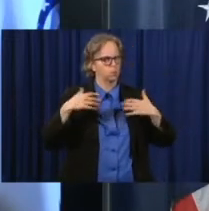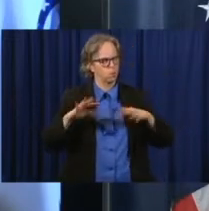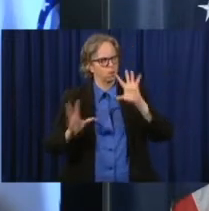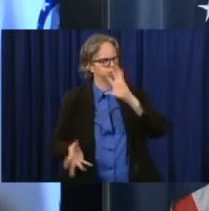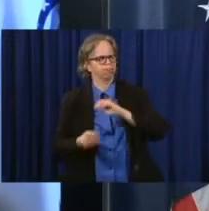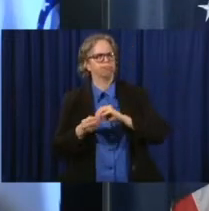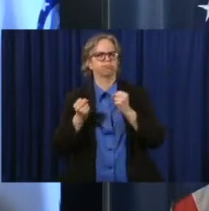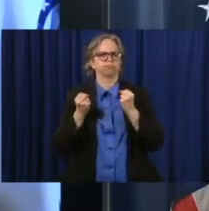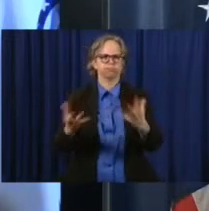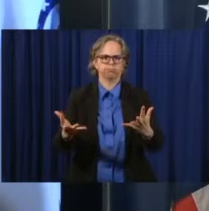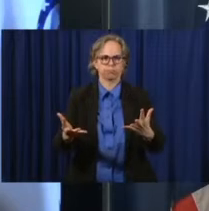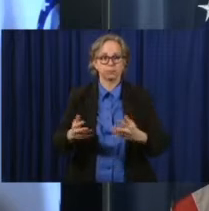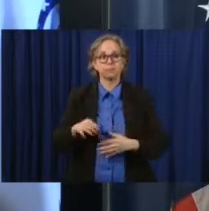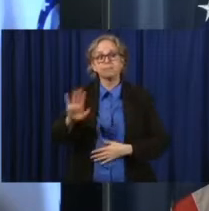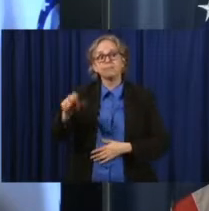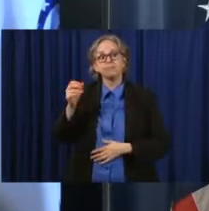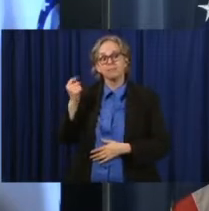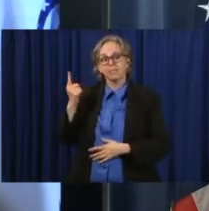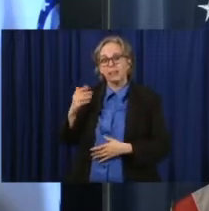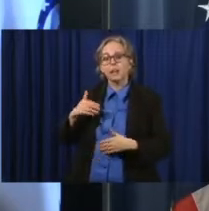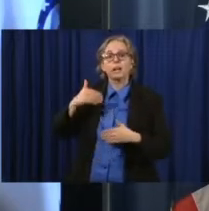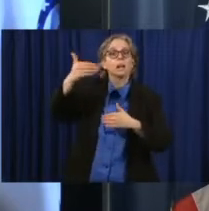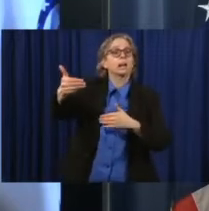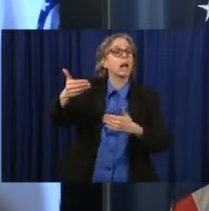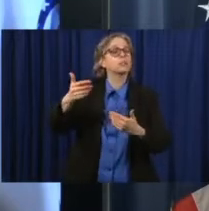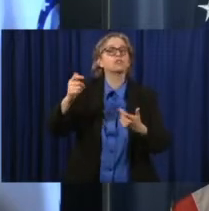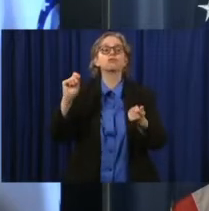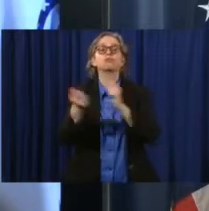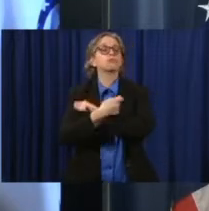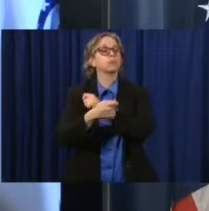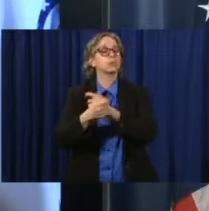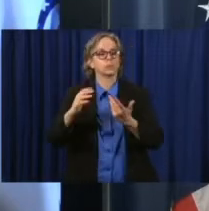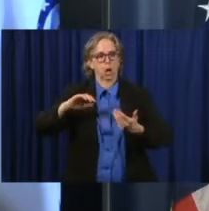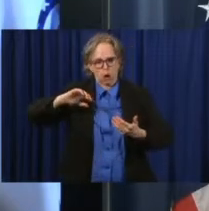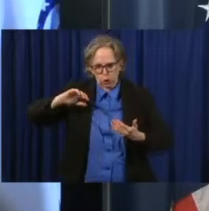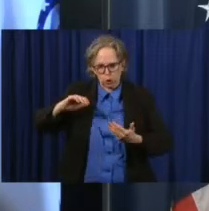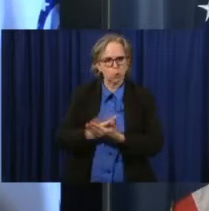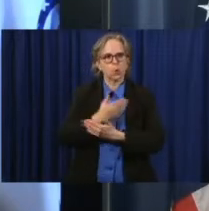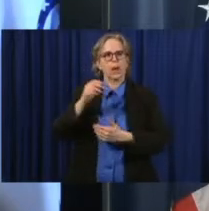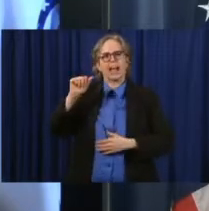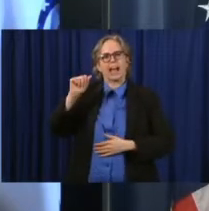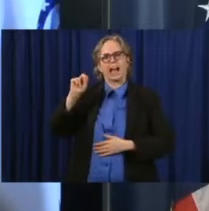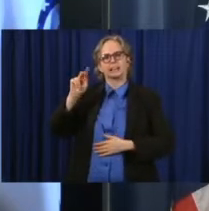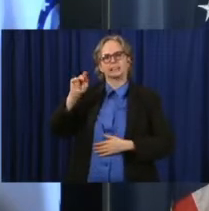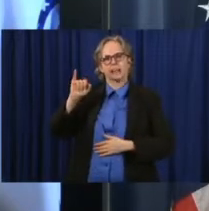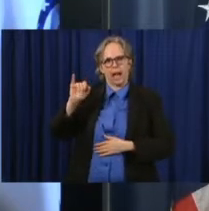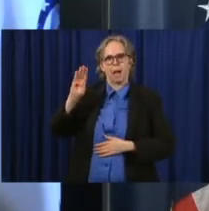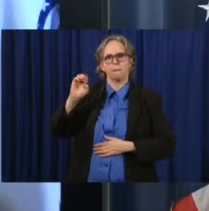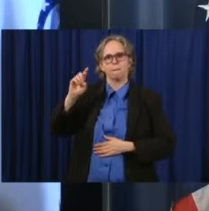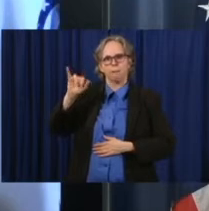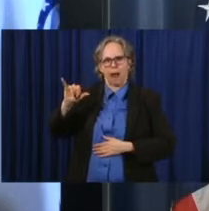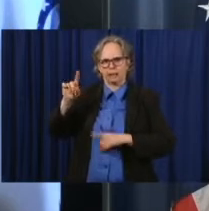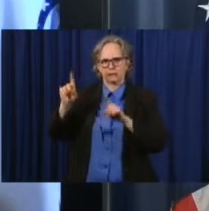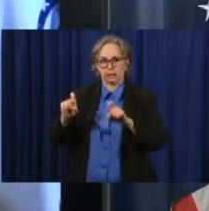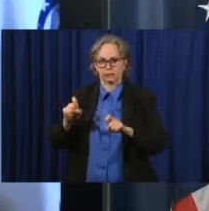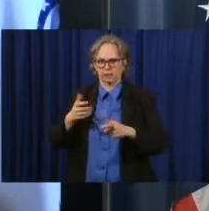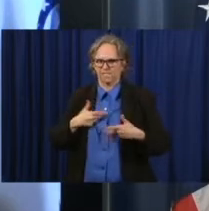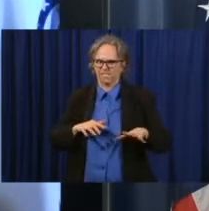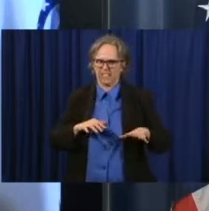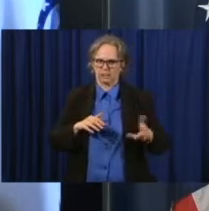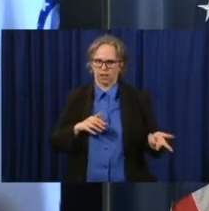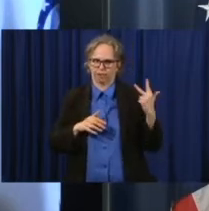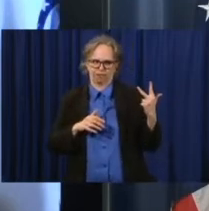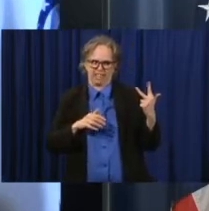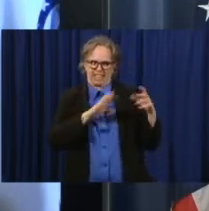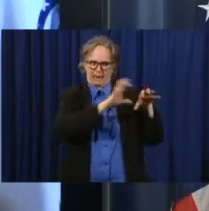evolution we're going to be making is to utilize antibody testing, and we've already done that at least 3 facilities, and that helps us further